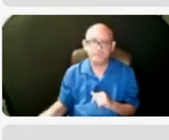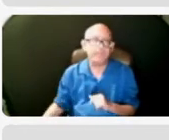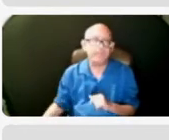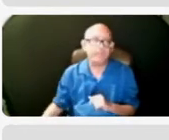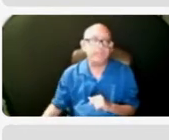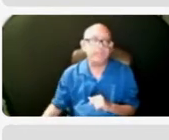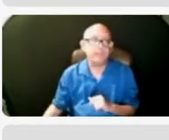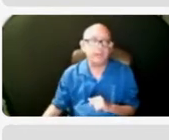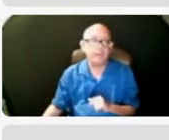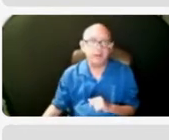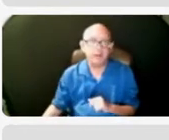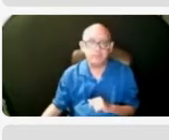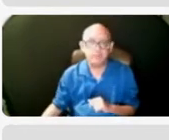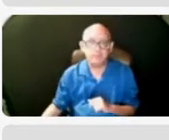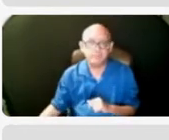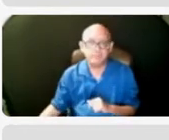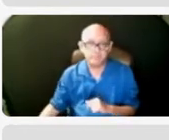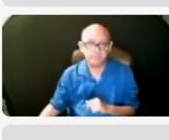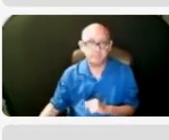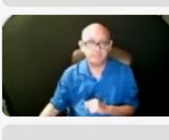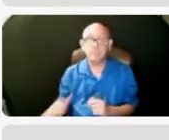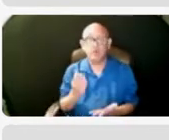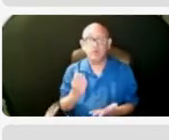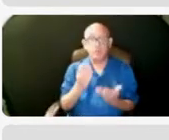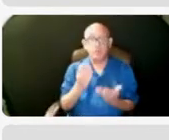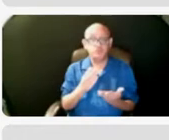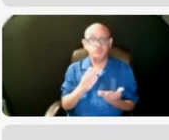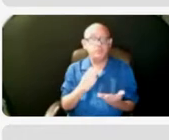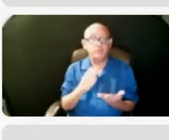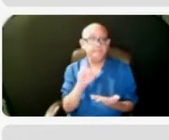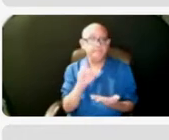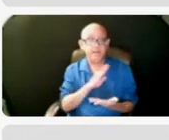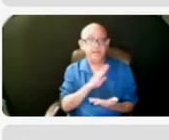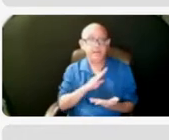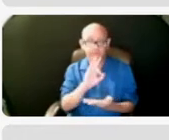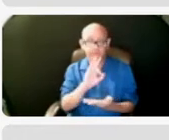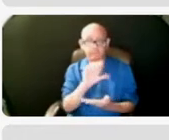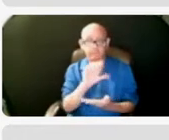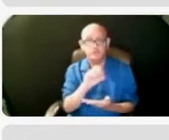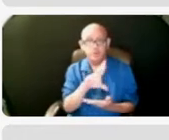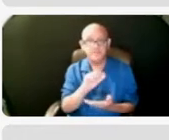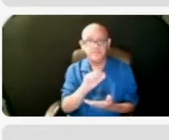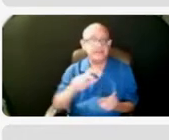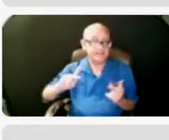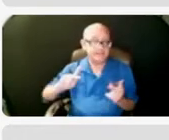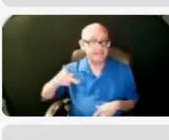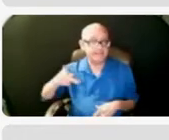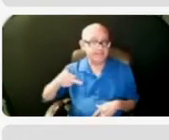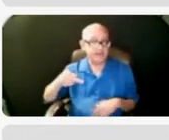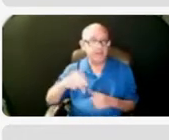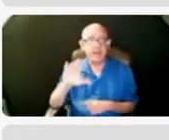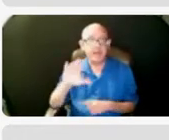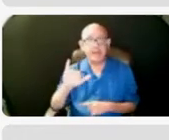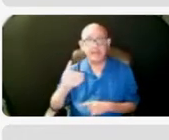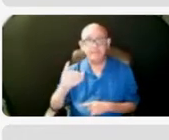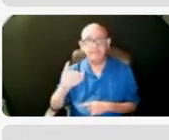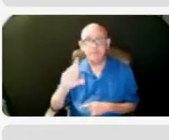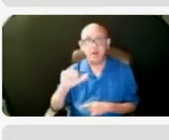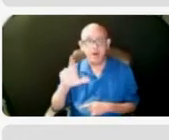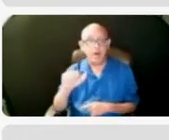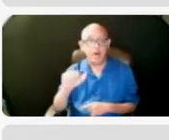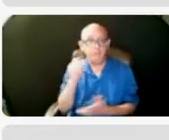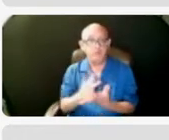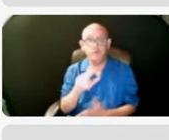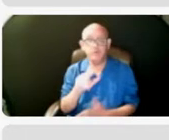okay i have a motion by board member flores and second by board member ibarra to approve action items 7.1